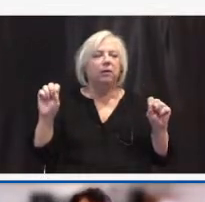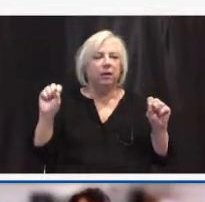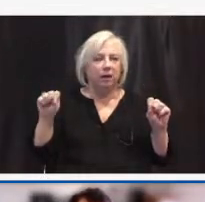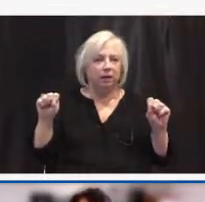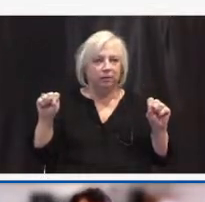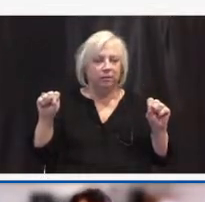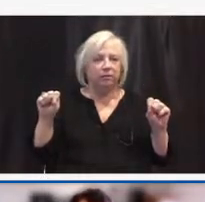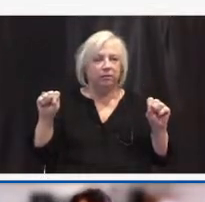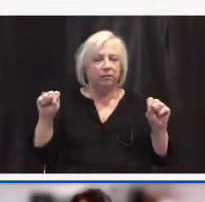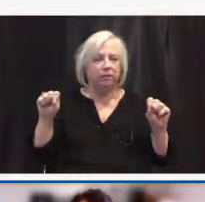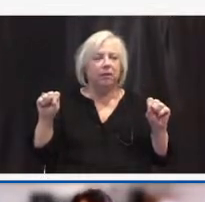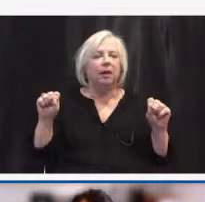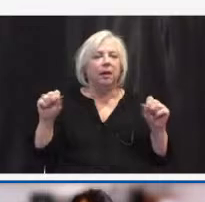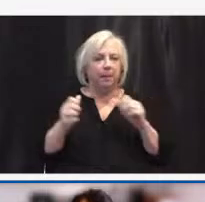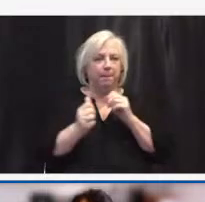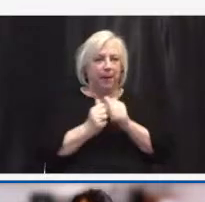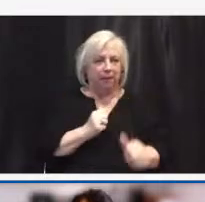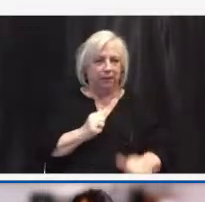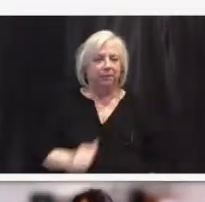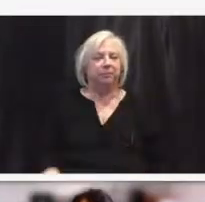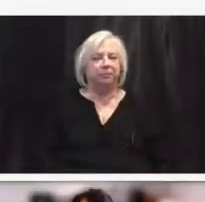Yes. Motion passes.